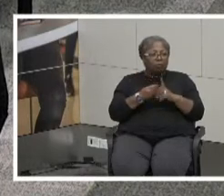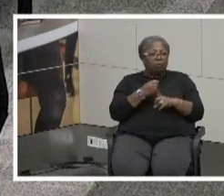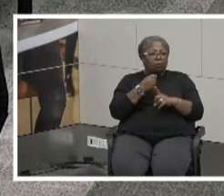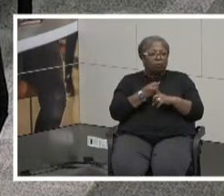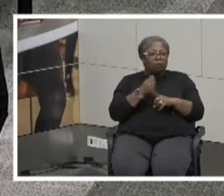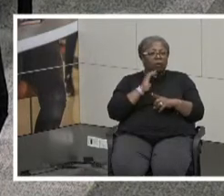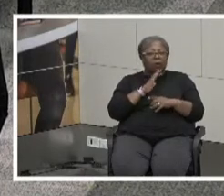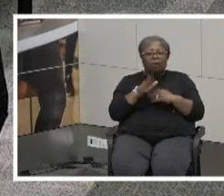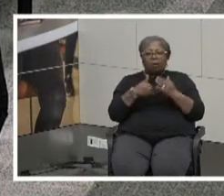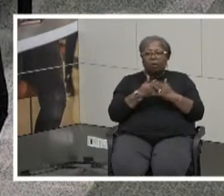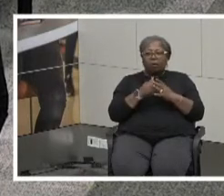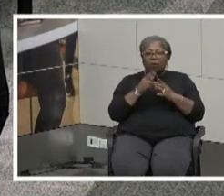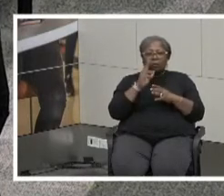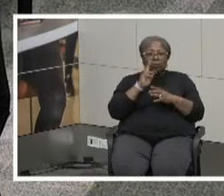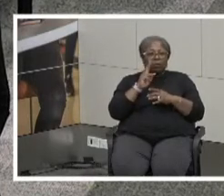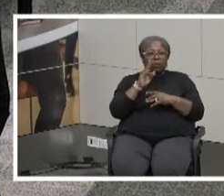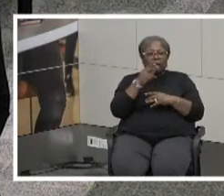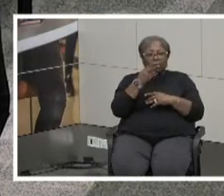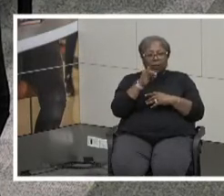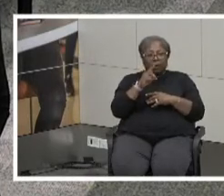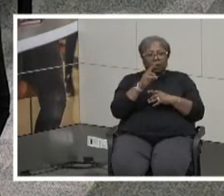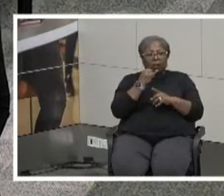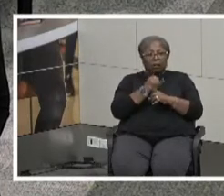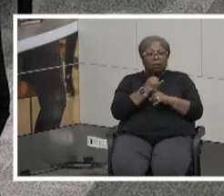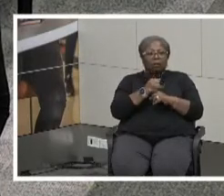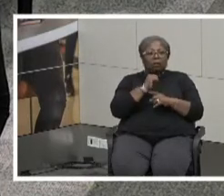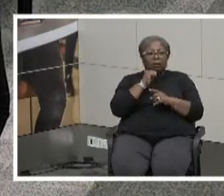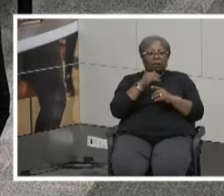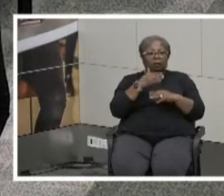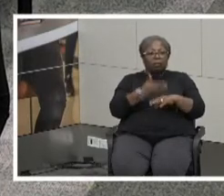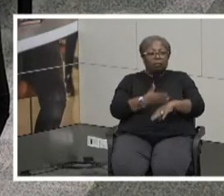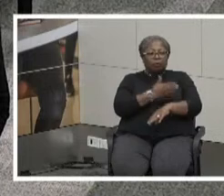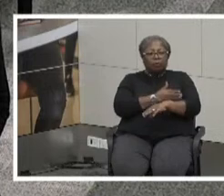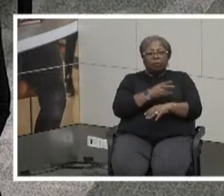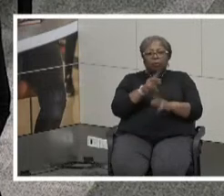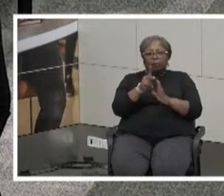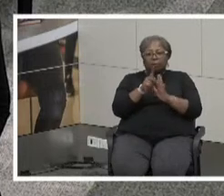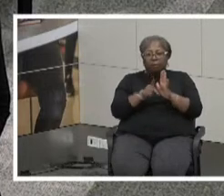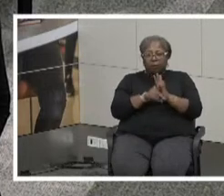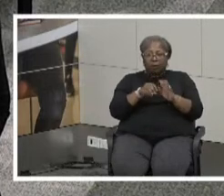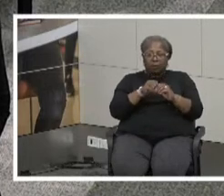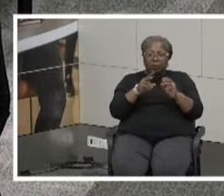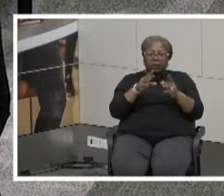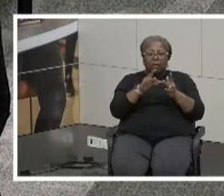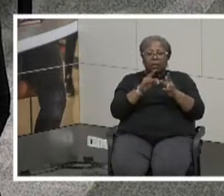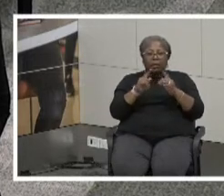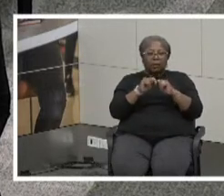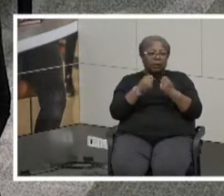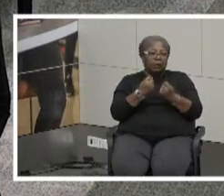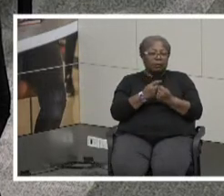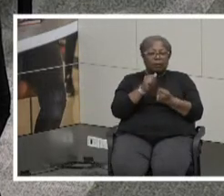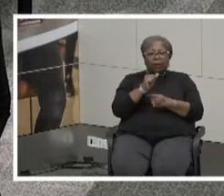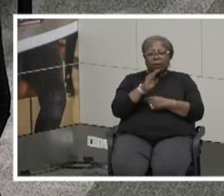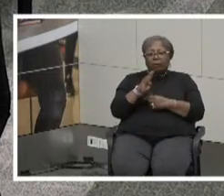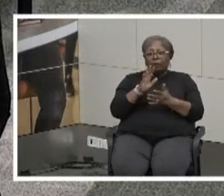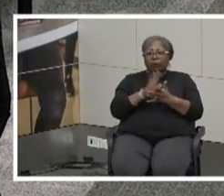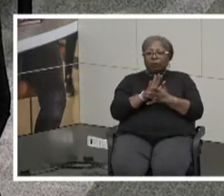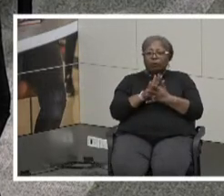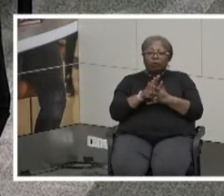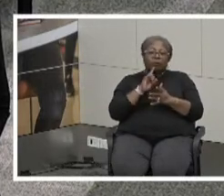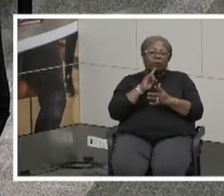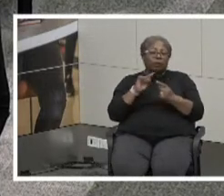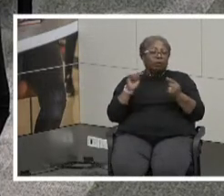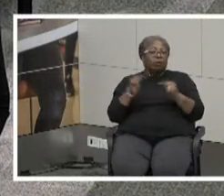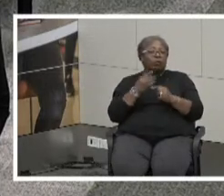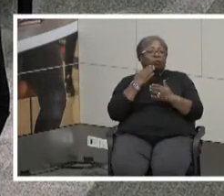Dynamic Houston ISD campuses and the non-proven NES policies are spreading leadership teams at a andb schools have been demoralized